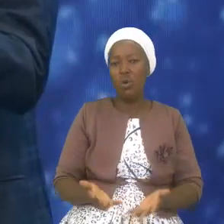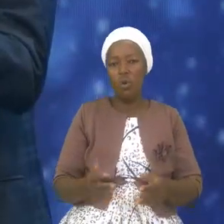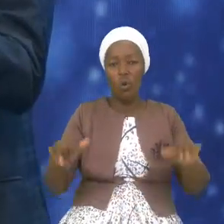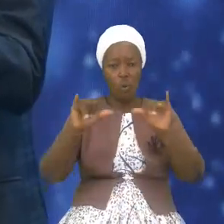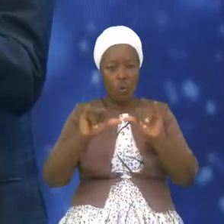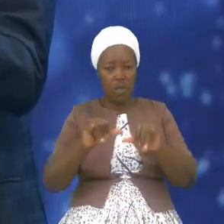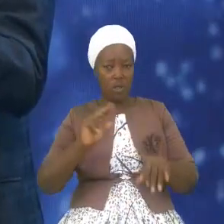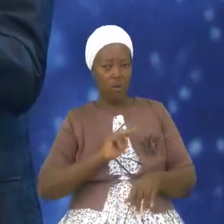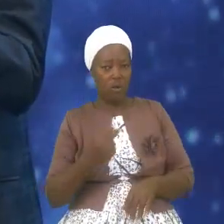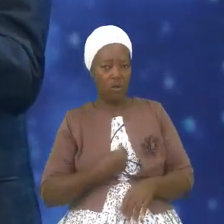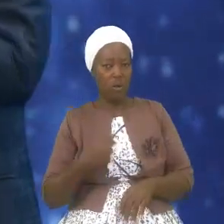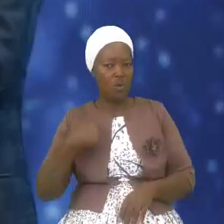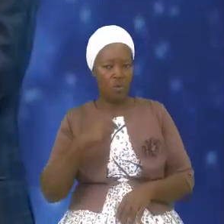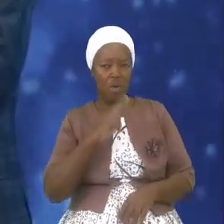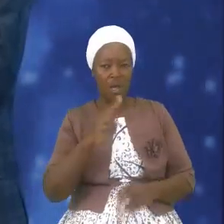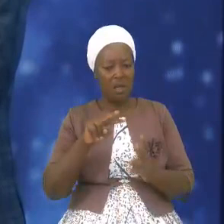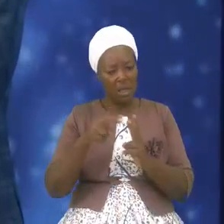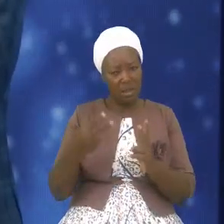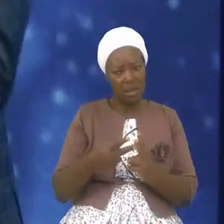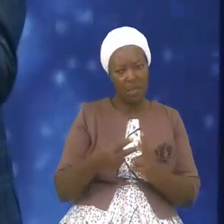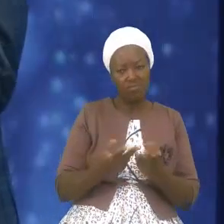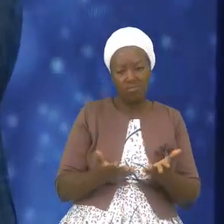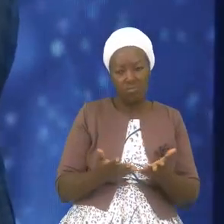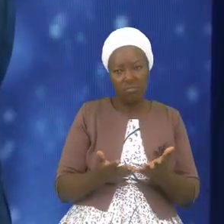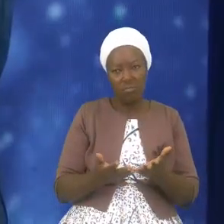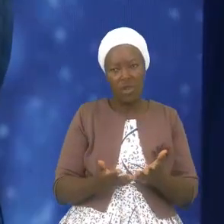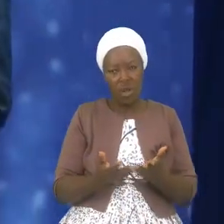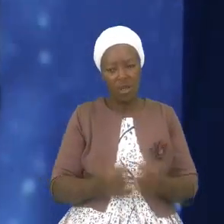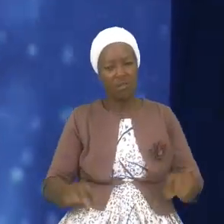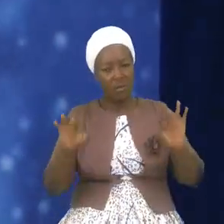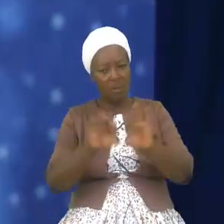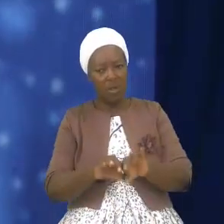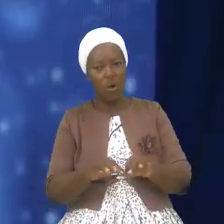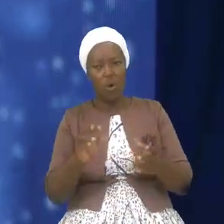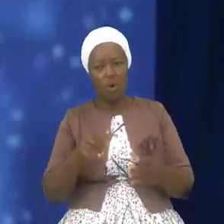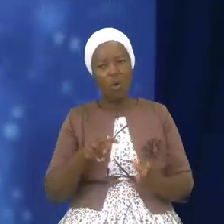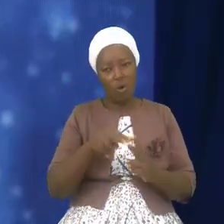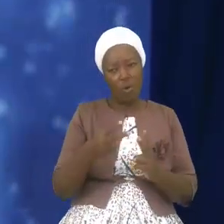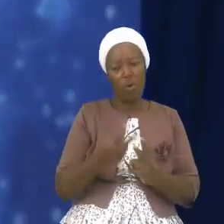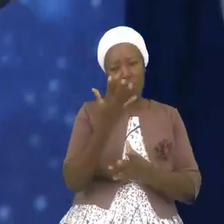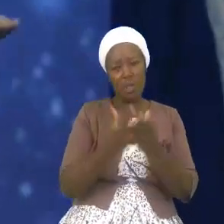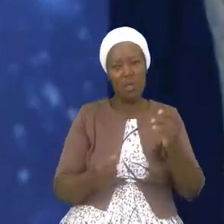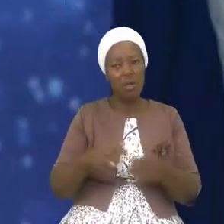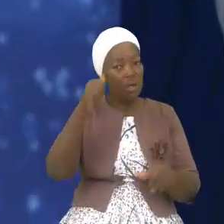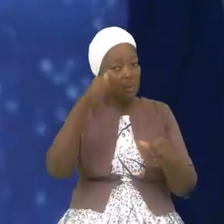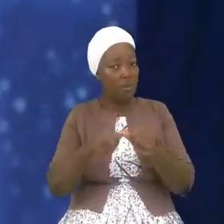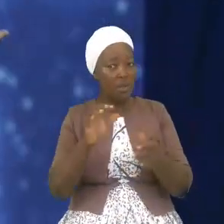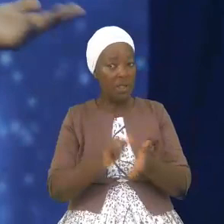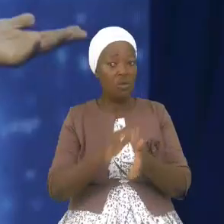worthy. Noah was weighed in God's balances, he was worthy. That's